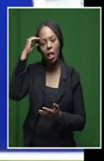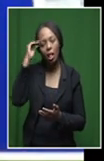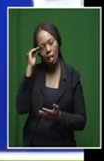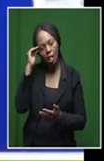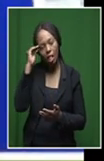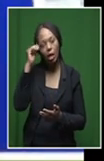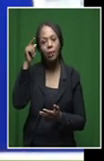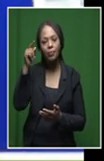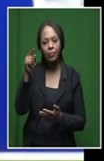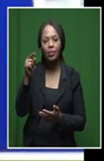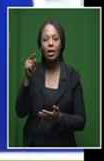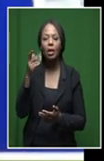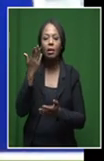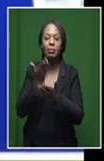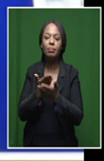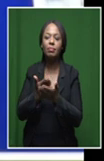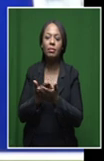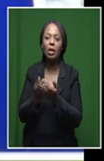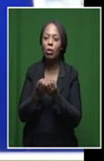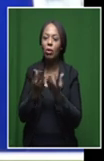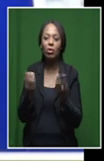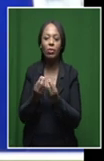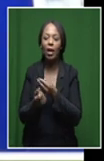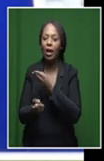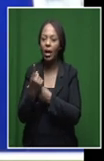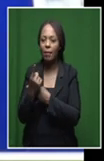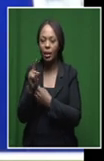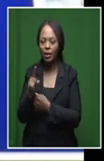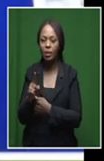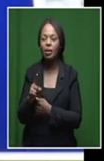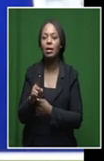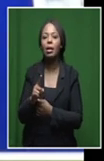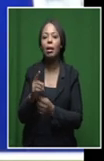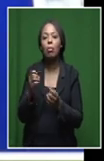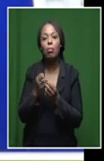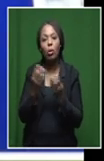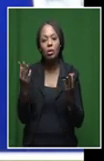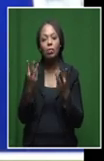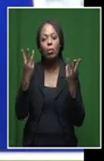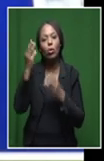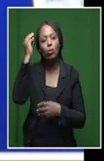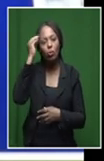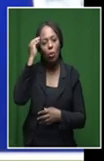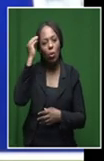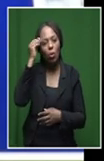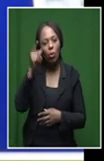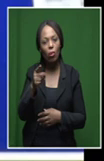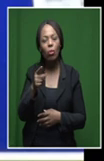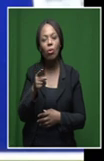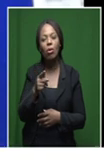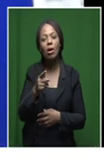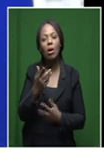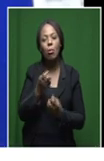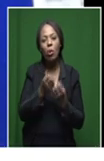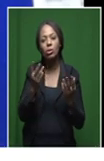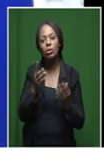term. And then under dementia, there are a whole lot of causes. So I think most people are quite familiar with Alzheimer's dementia, which is the